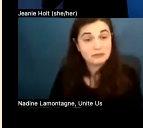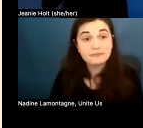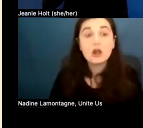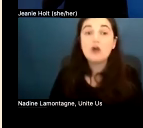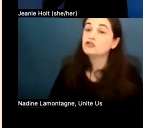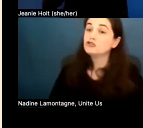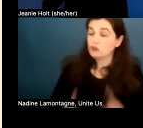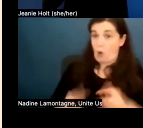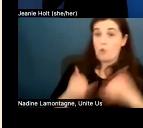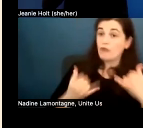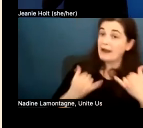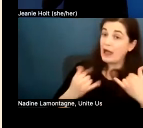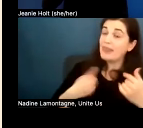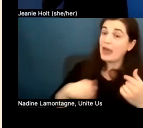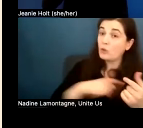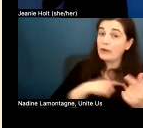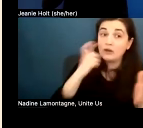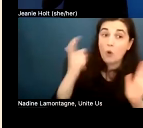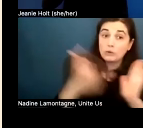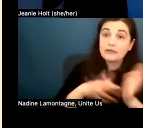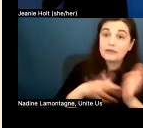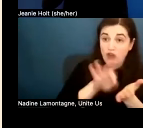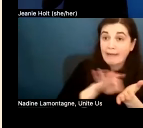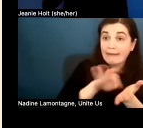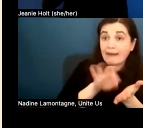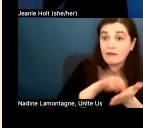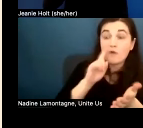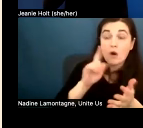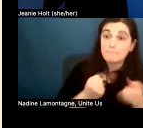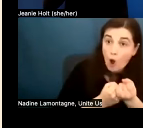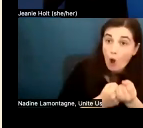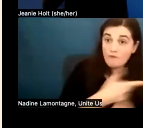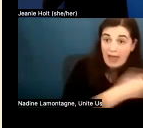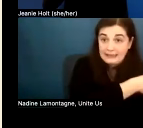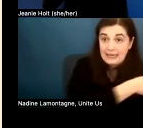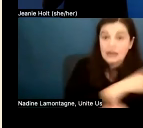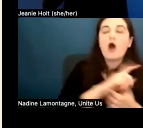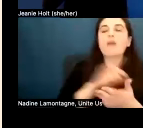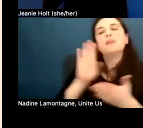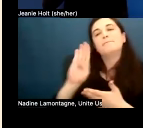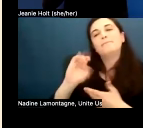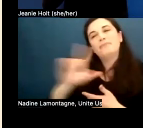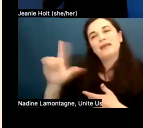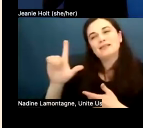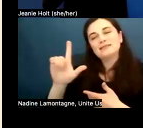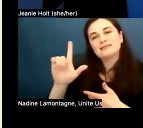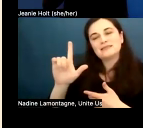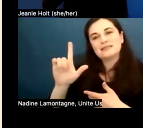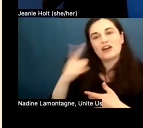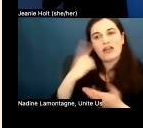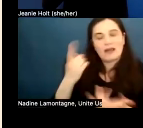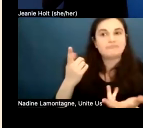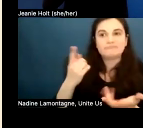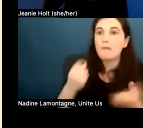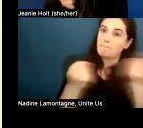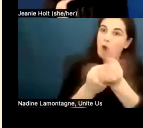we see and track are bills focused on discrimination. We saw this in states like Louisiana. This